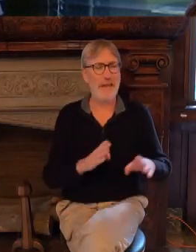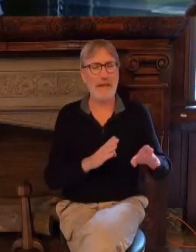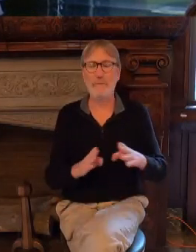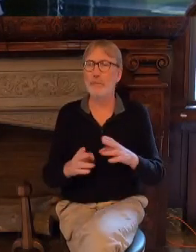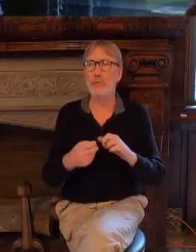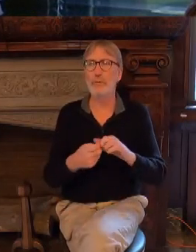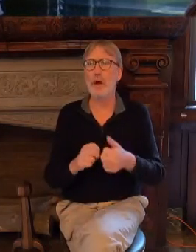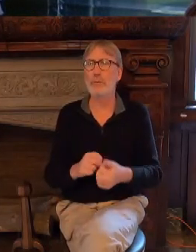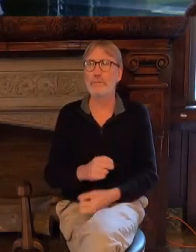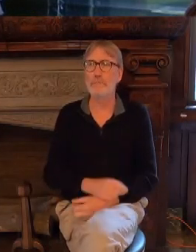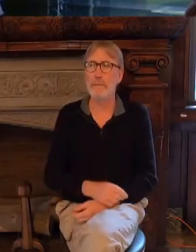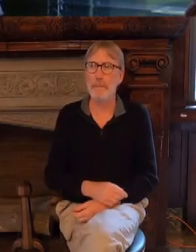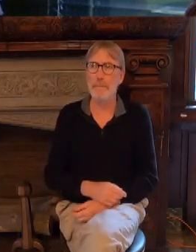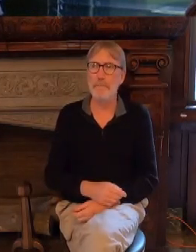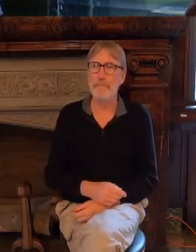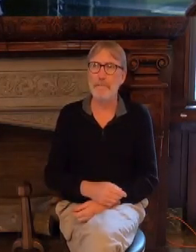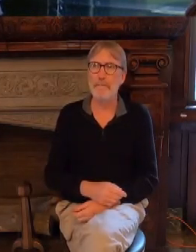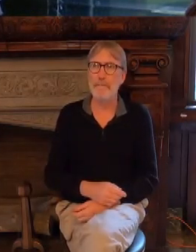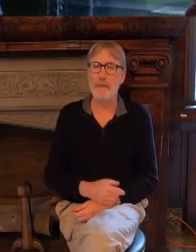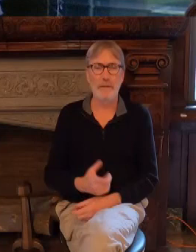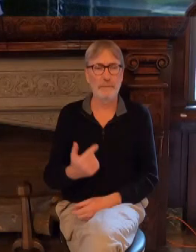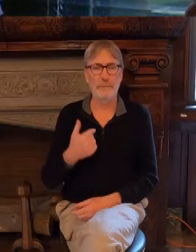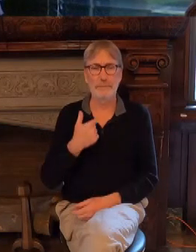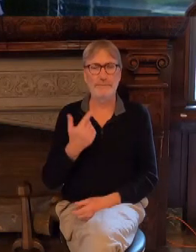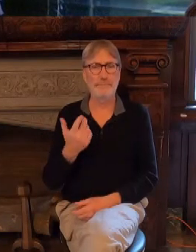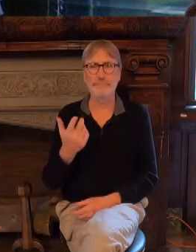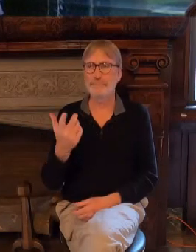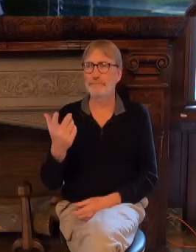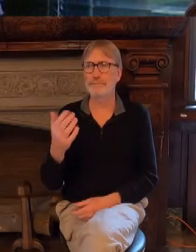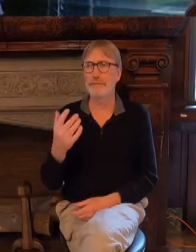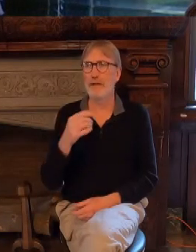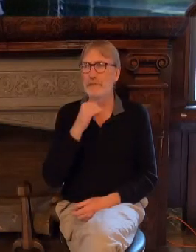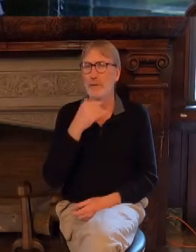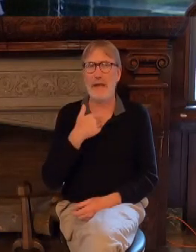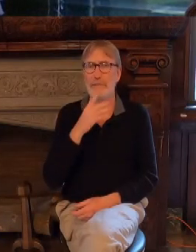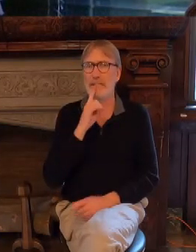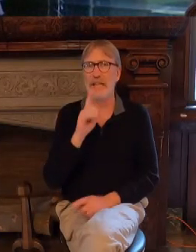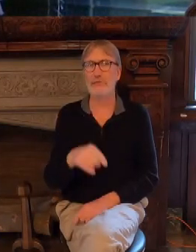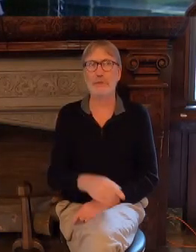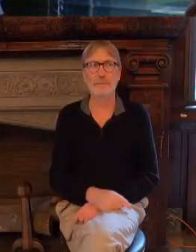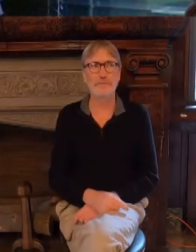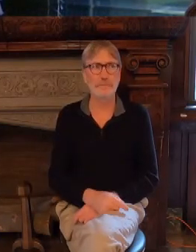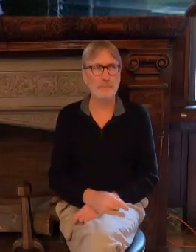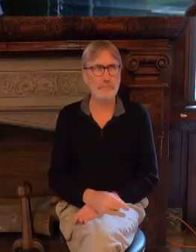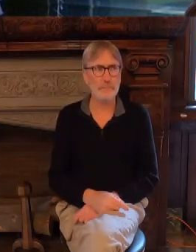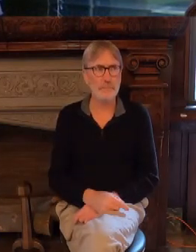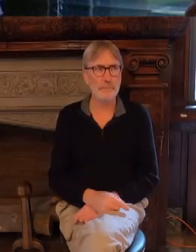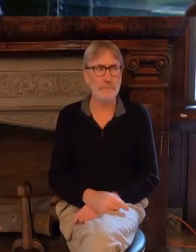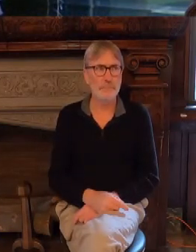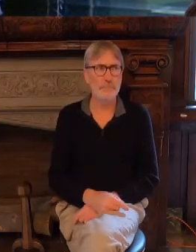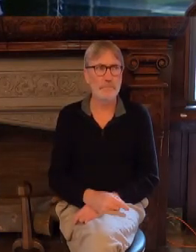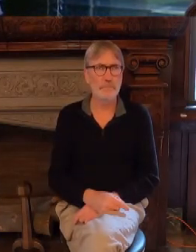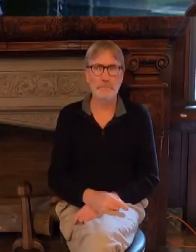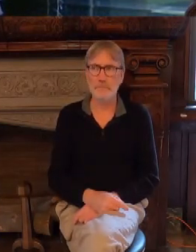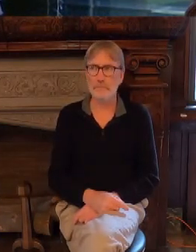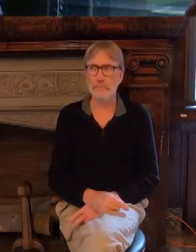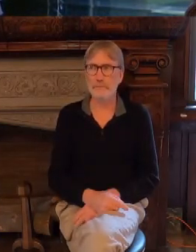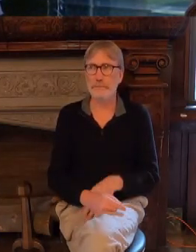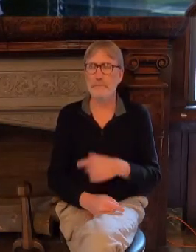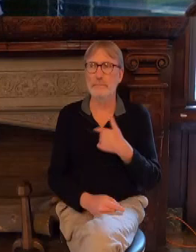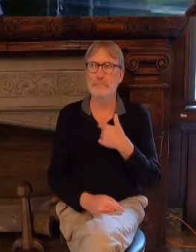that we need to solve. I don't have a great answer other than I have a meeting to. I'm not even gonna say that.